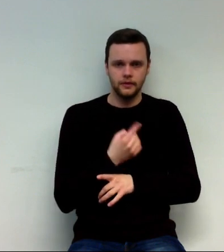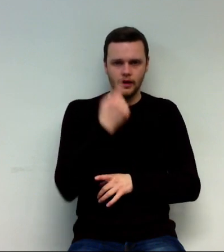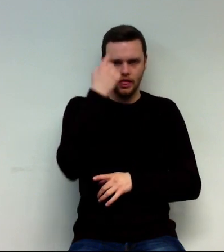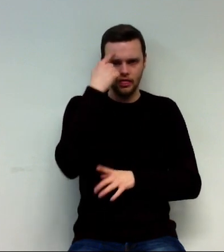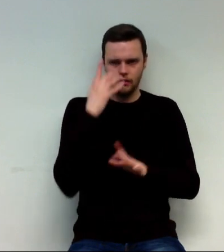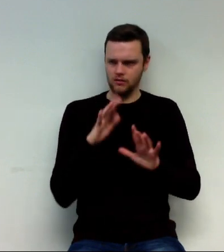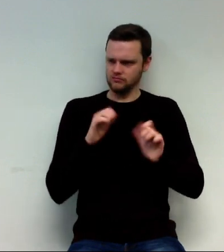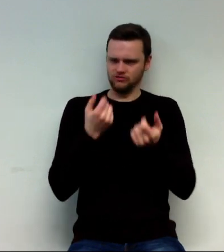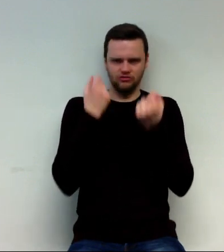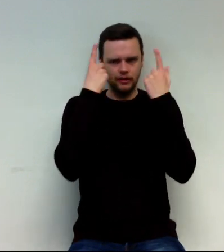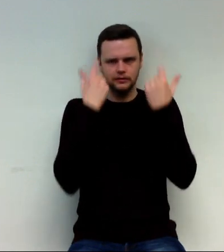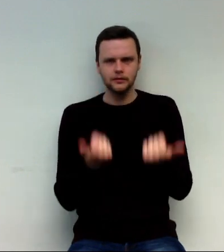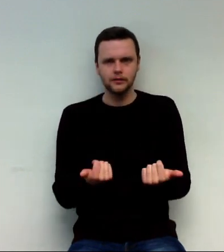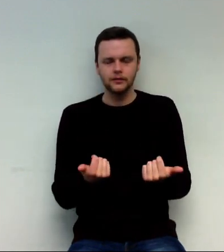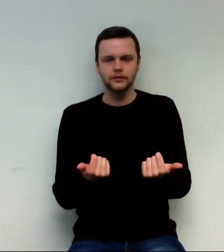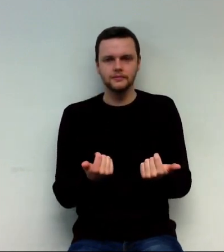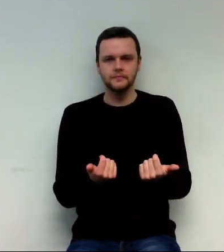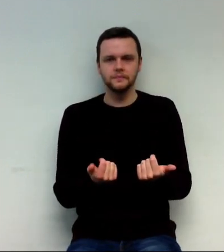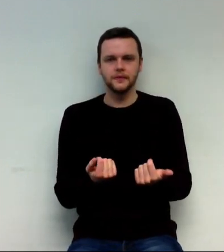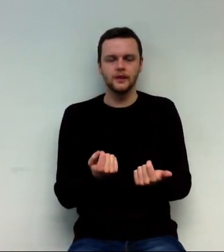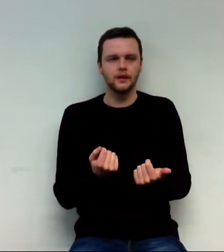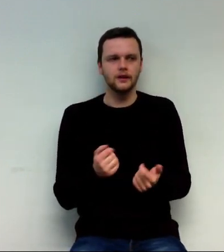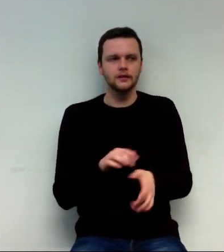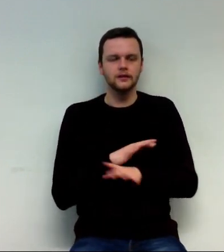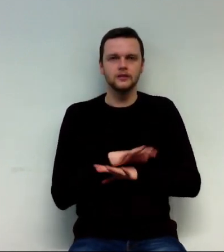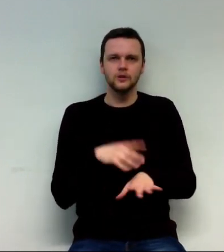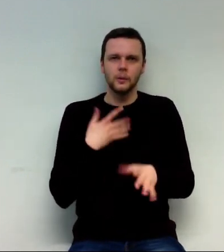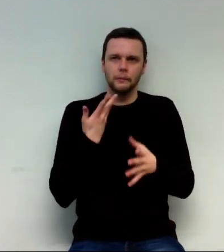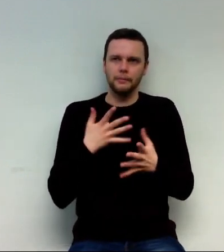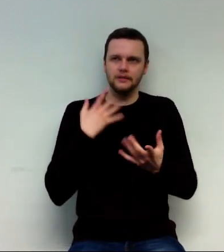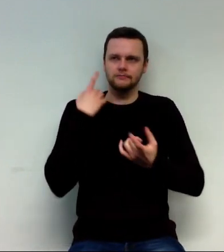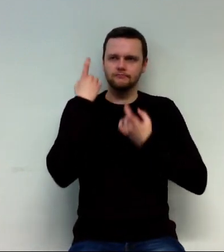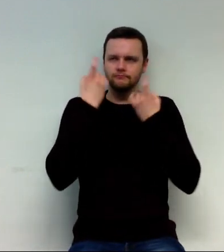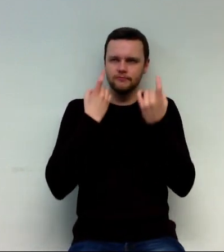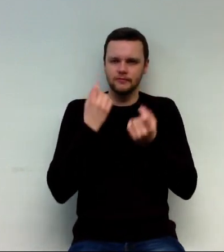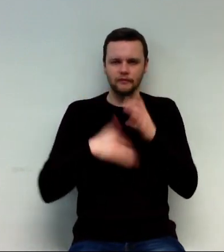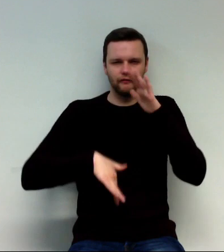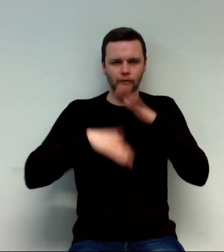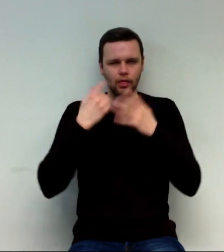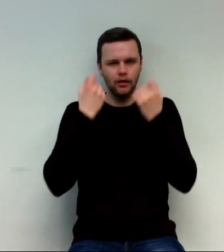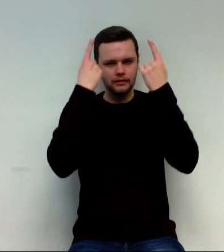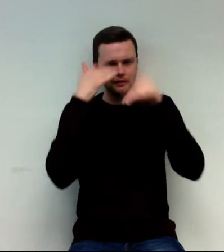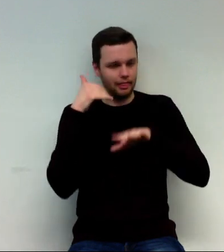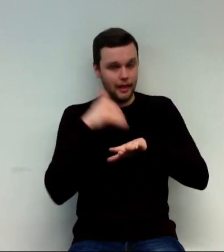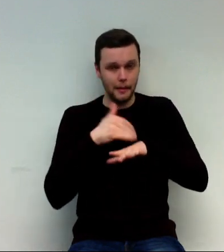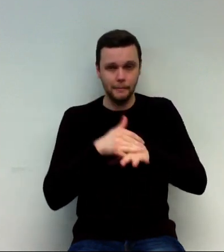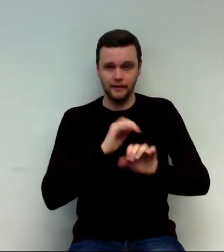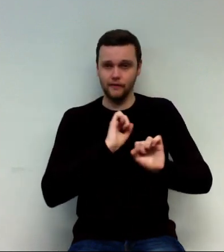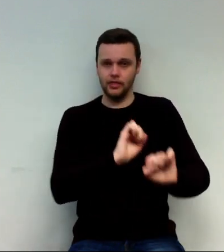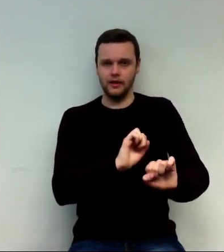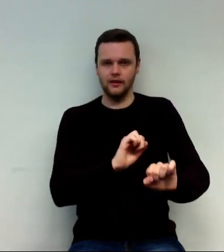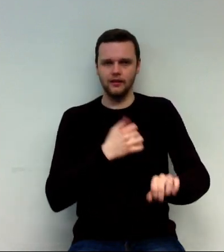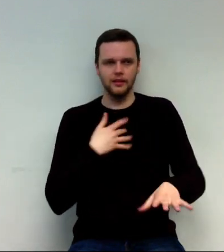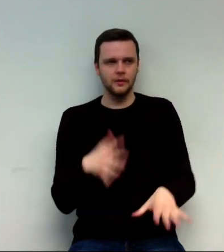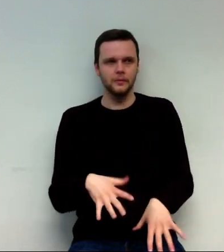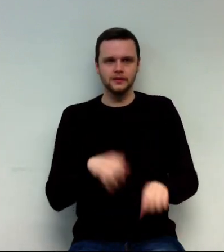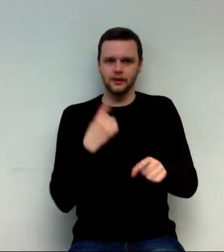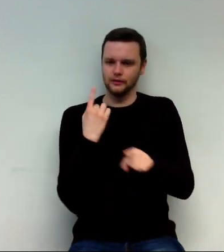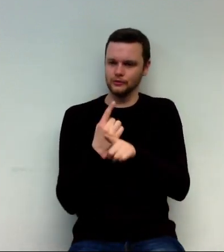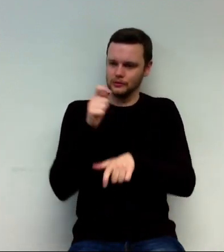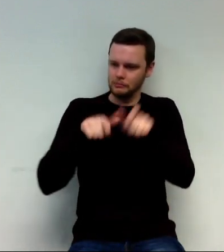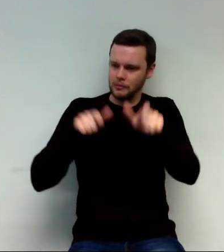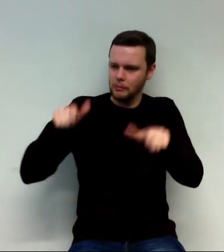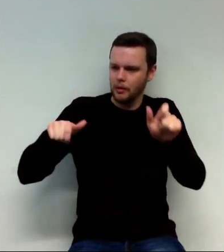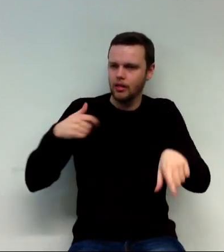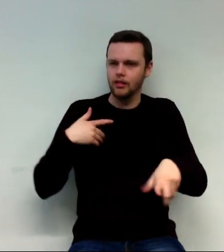that was a great idea or whatever, but I don't think I'd fully understood the impact of that until we started speaking to people and